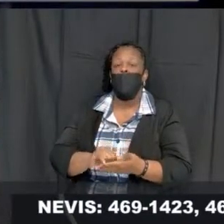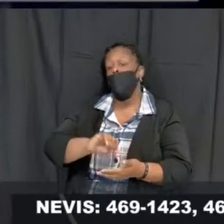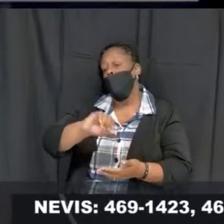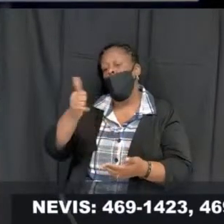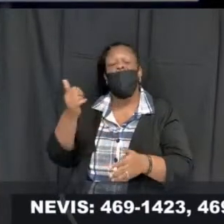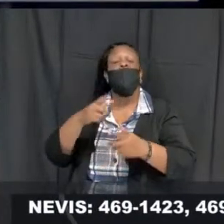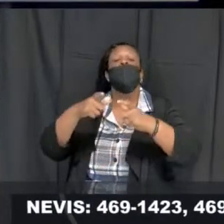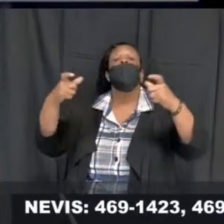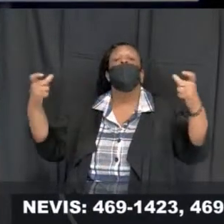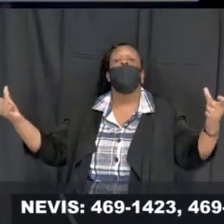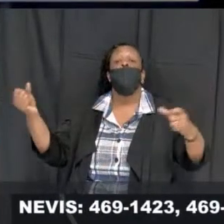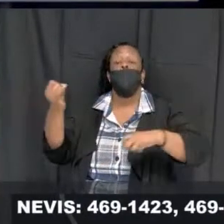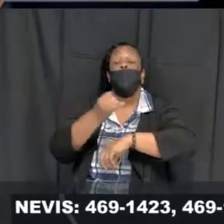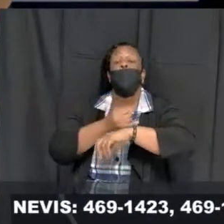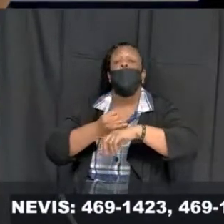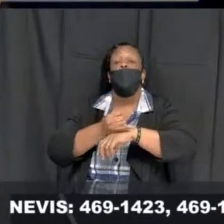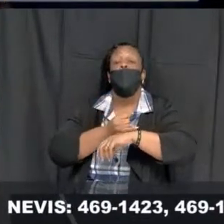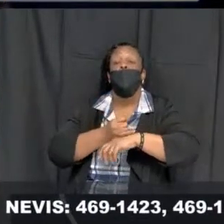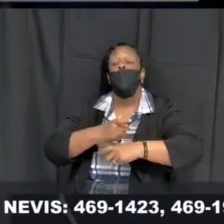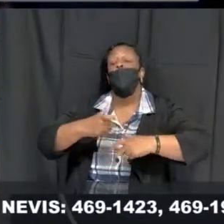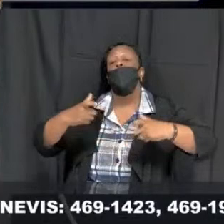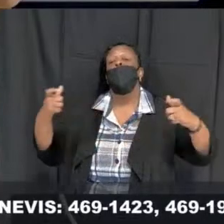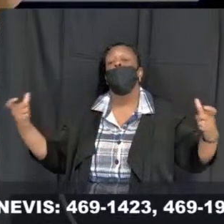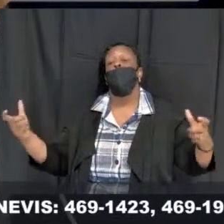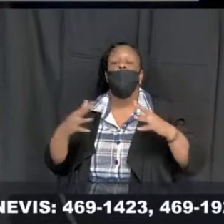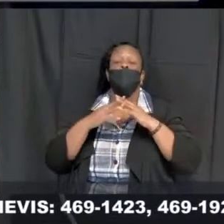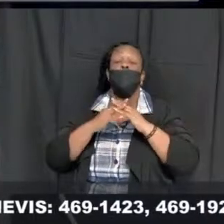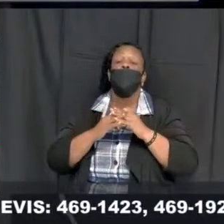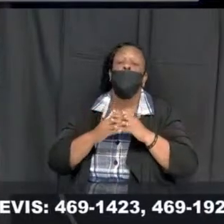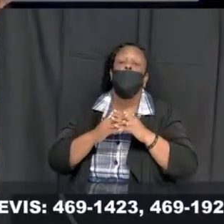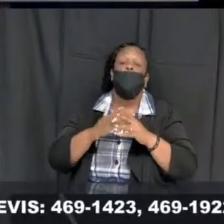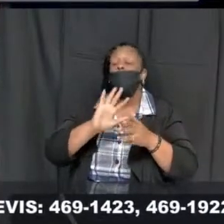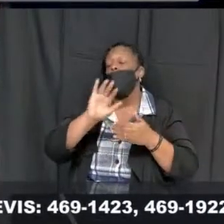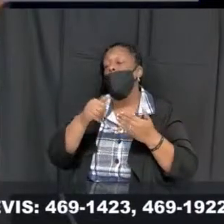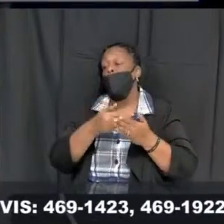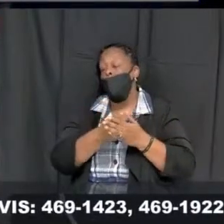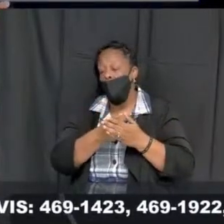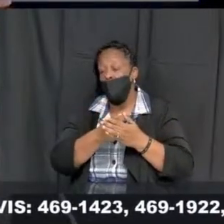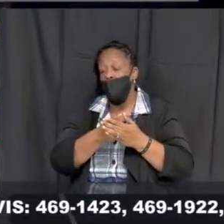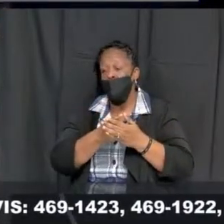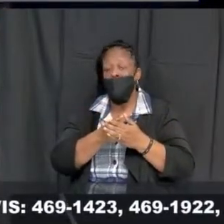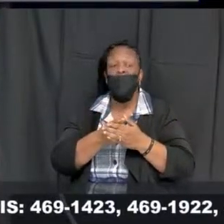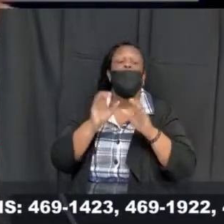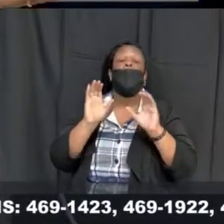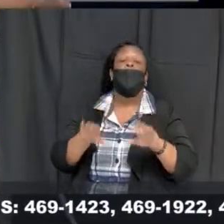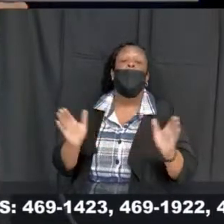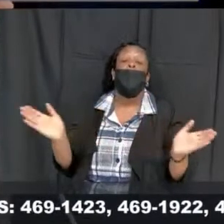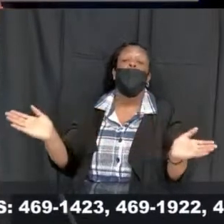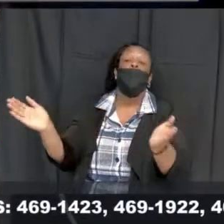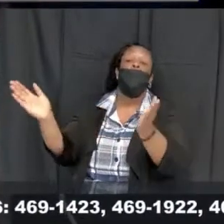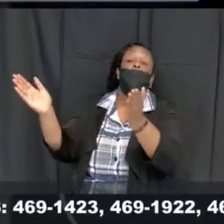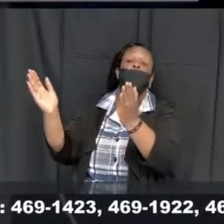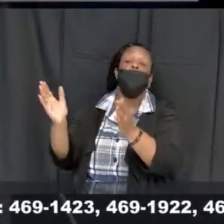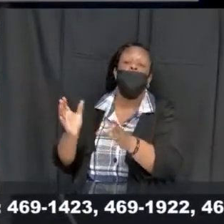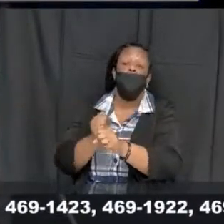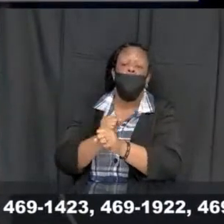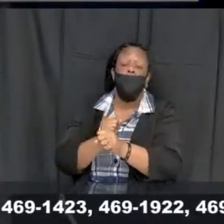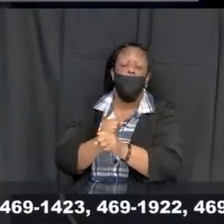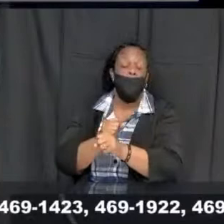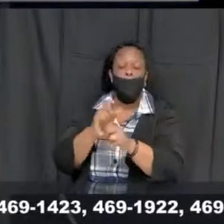the three variants away from the Federation for as long as possible. And so that's the